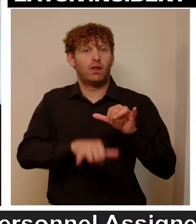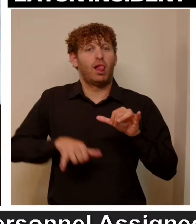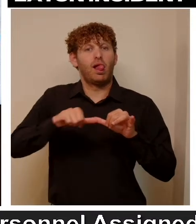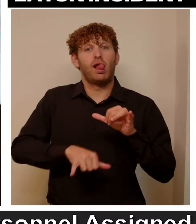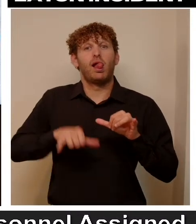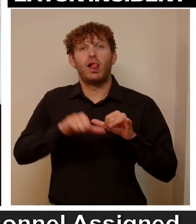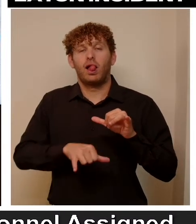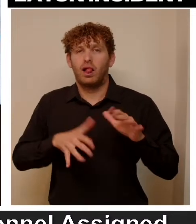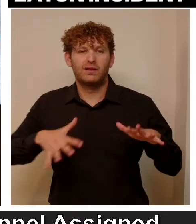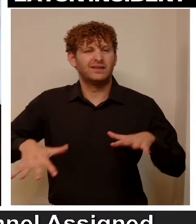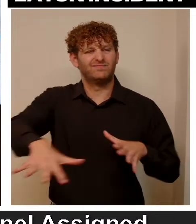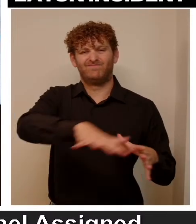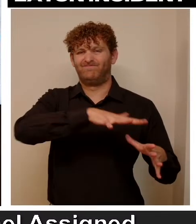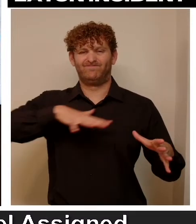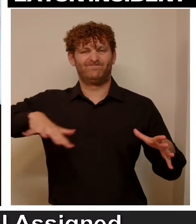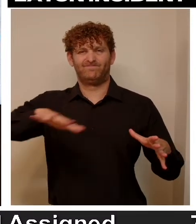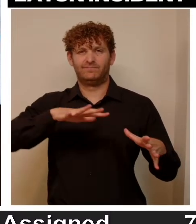So